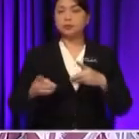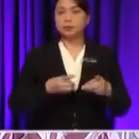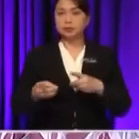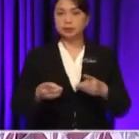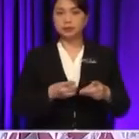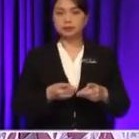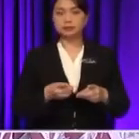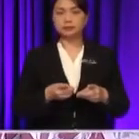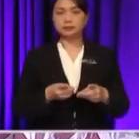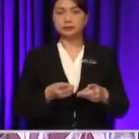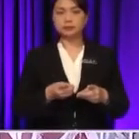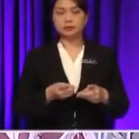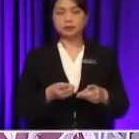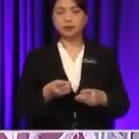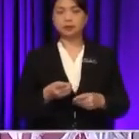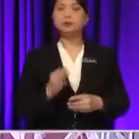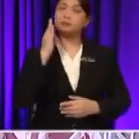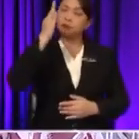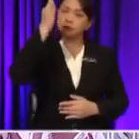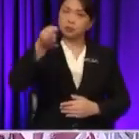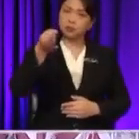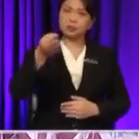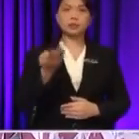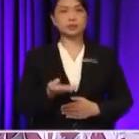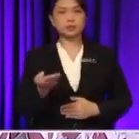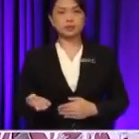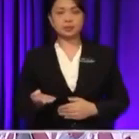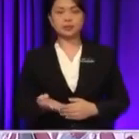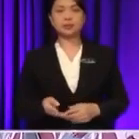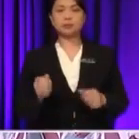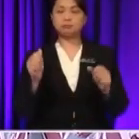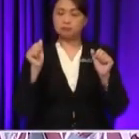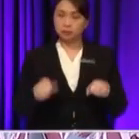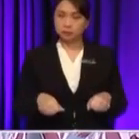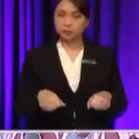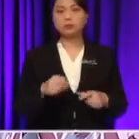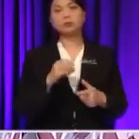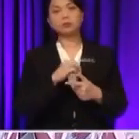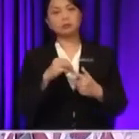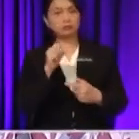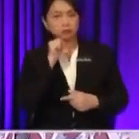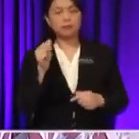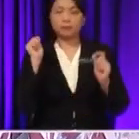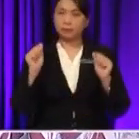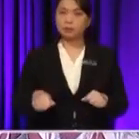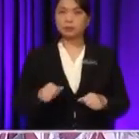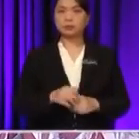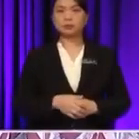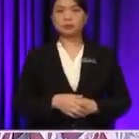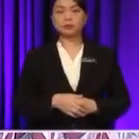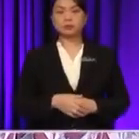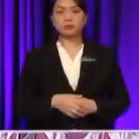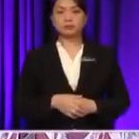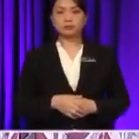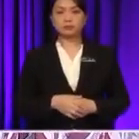Conditional actually describe future things, whether it is possible or not. They also describe or give the result of